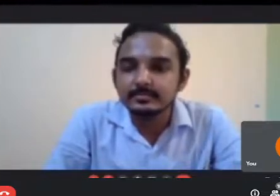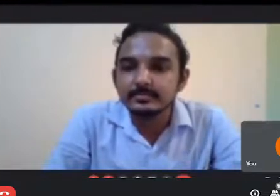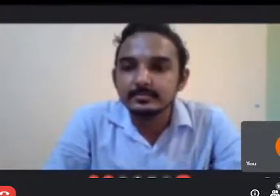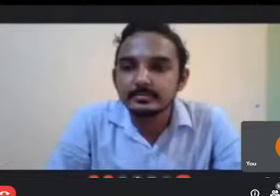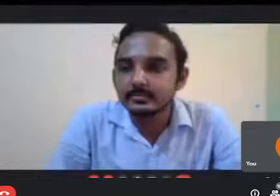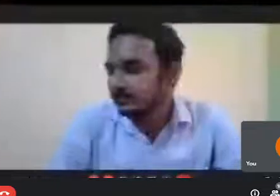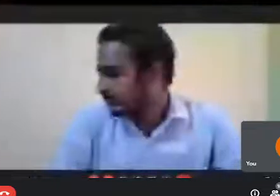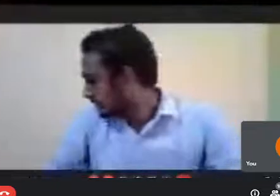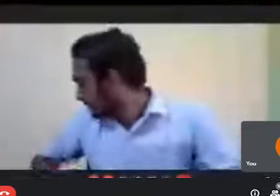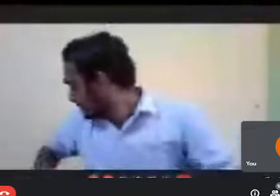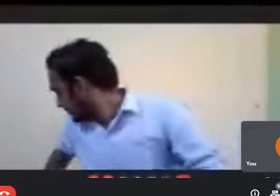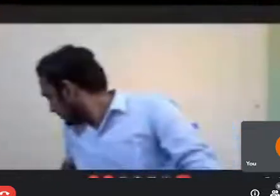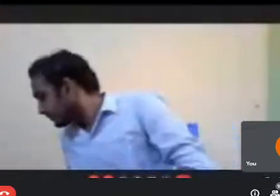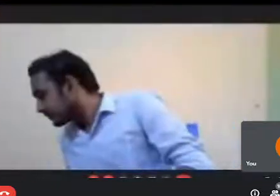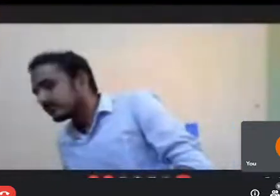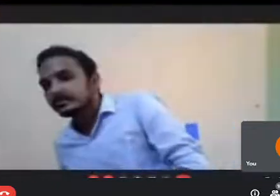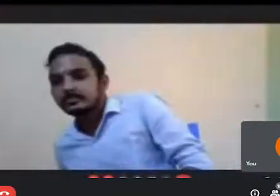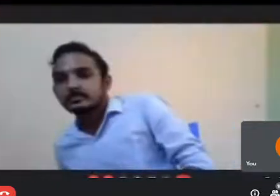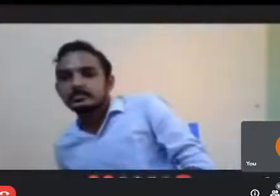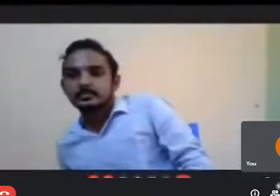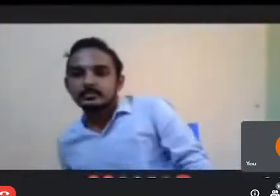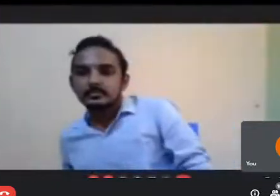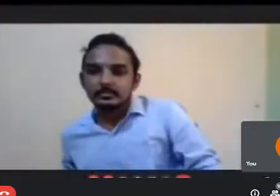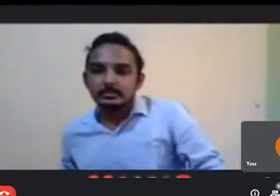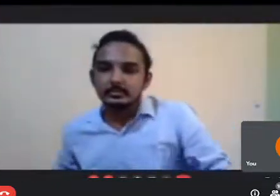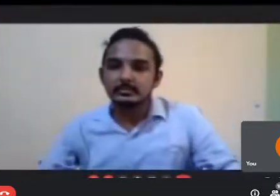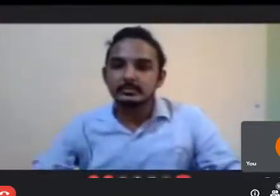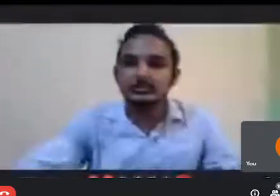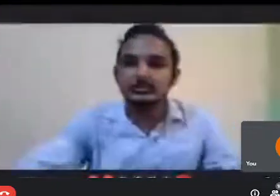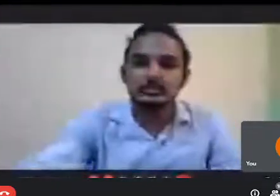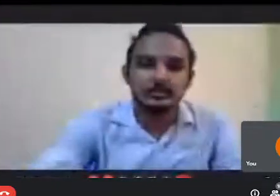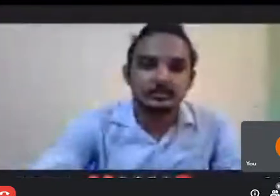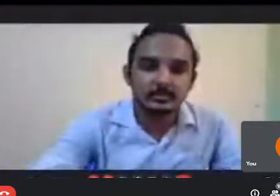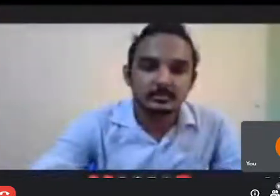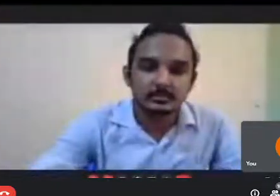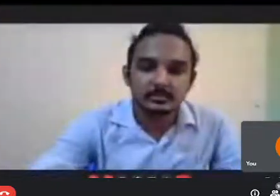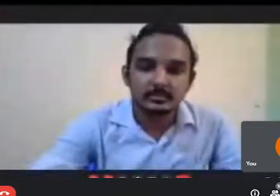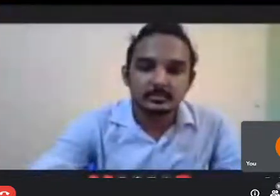yeah. Any questions for Deepu and Nirav?